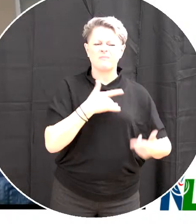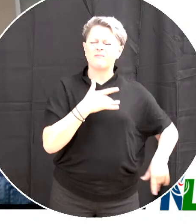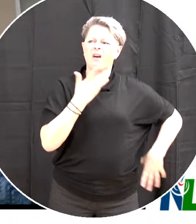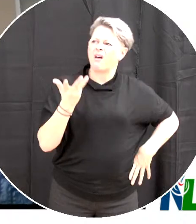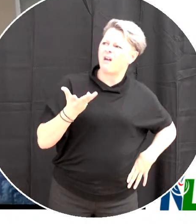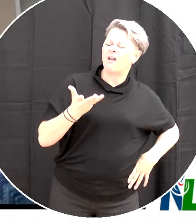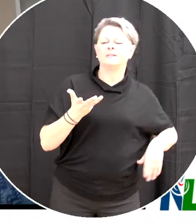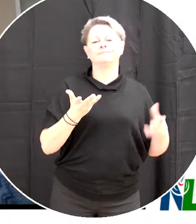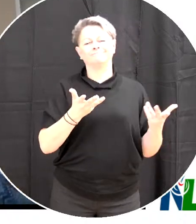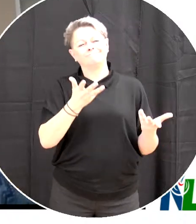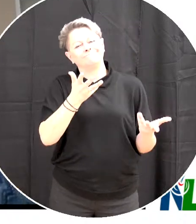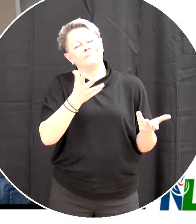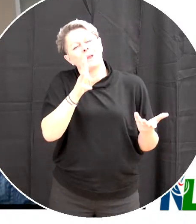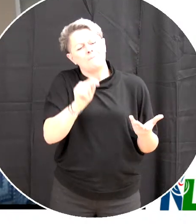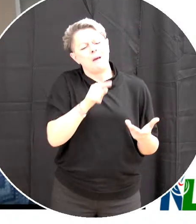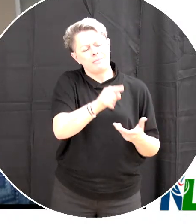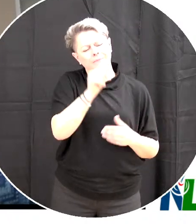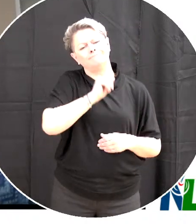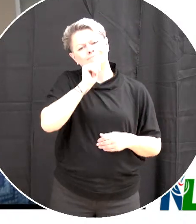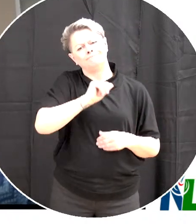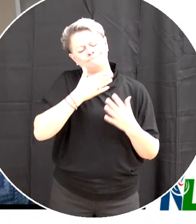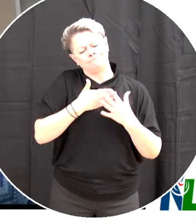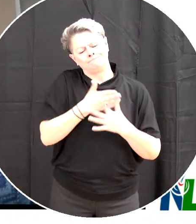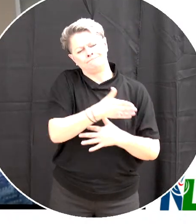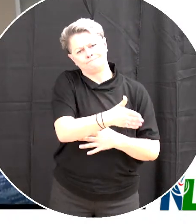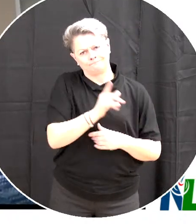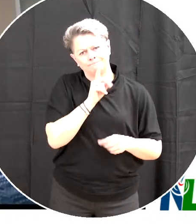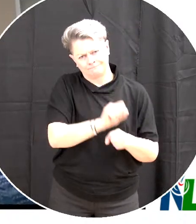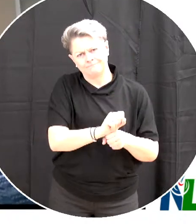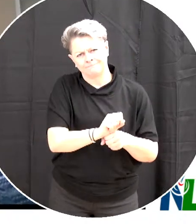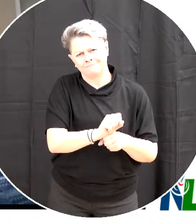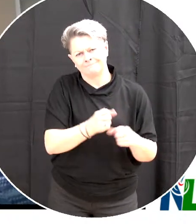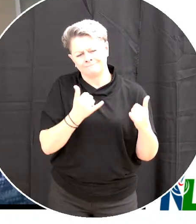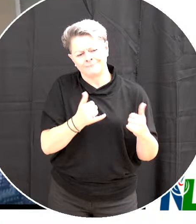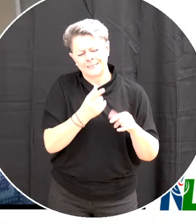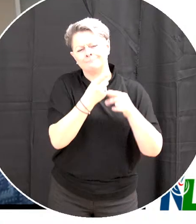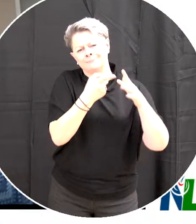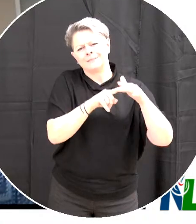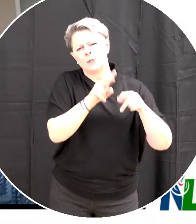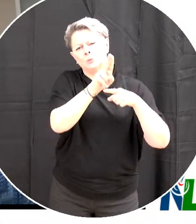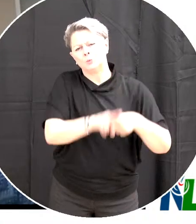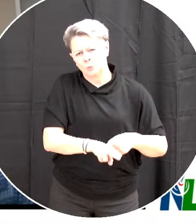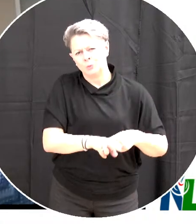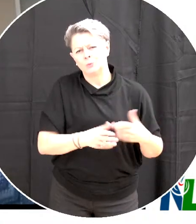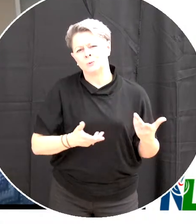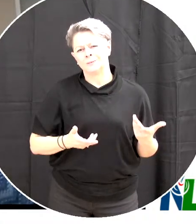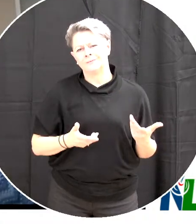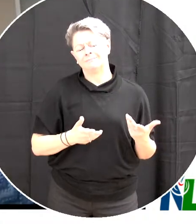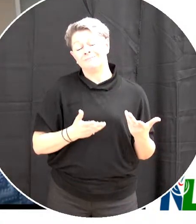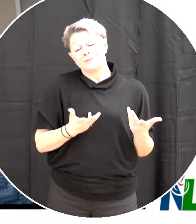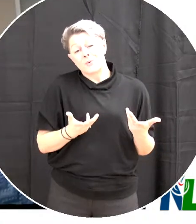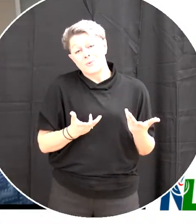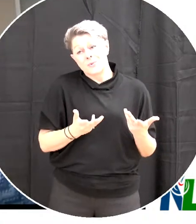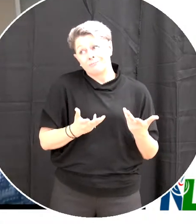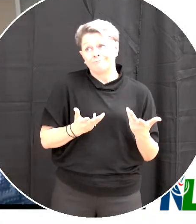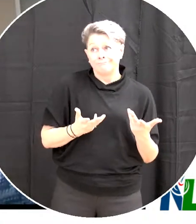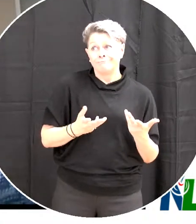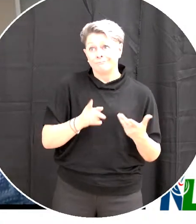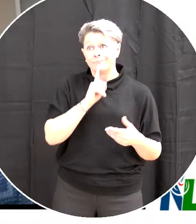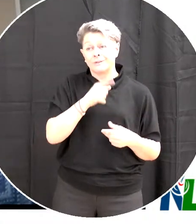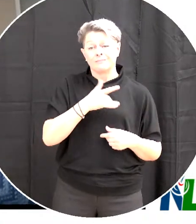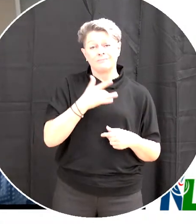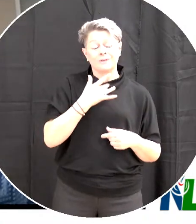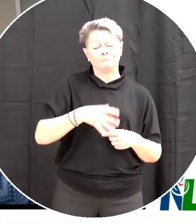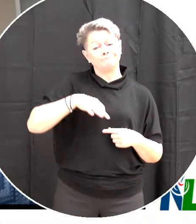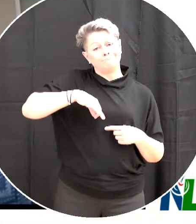of those things. But they are starting to come around a bit. So there is definitely positives and advantages for them